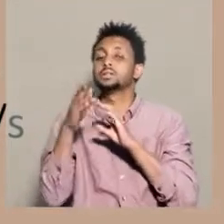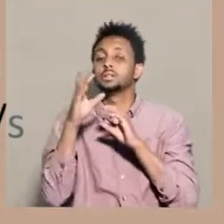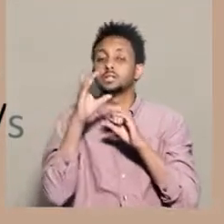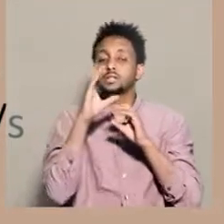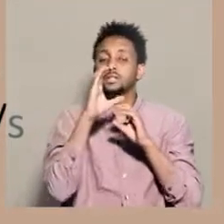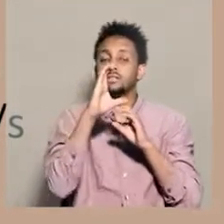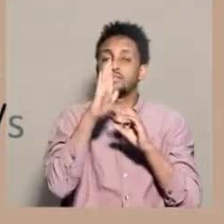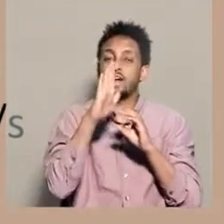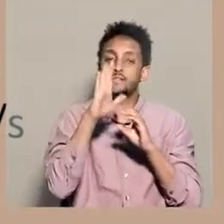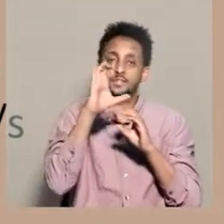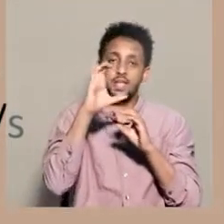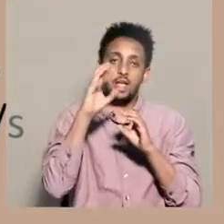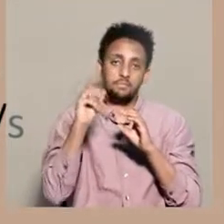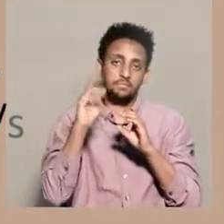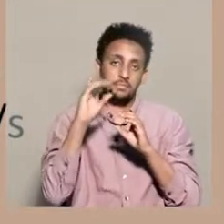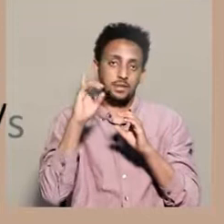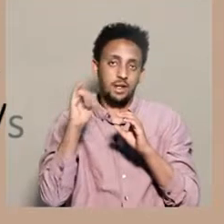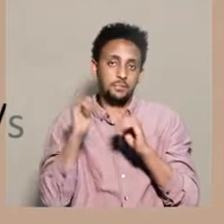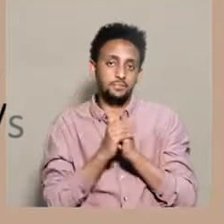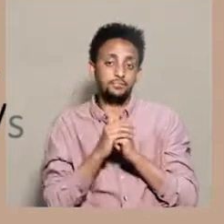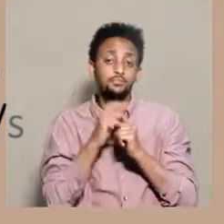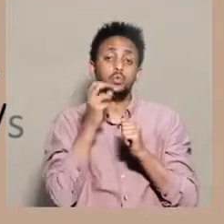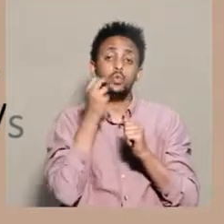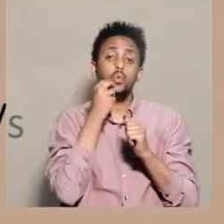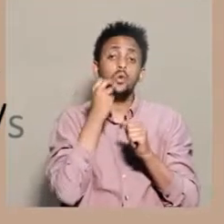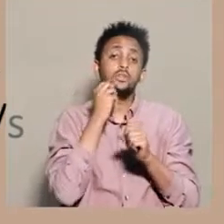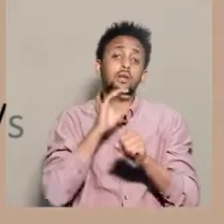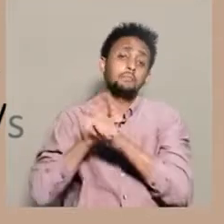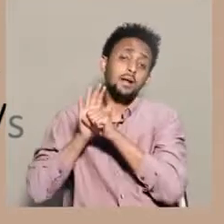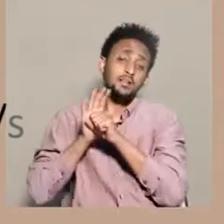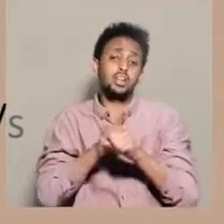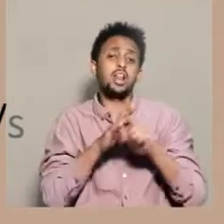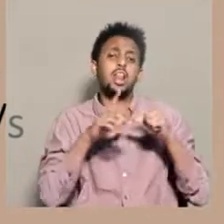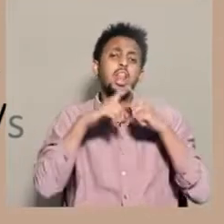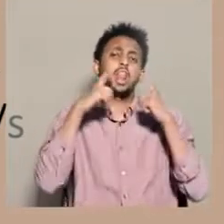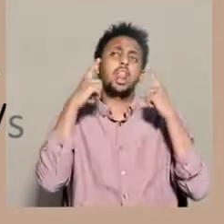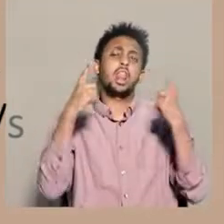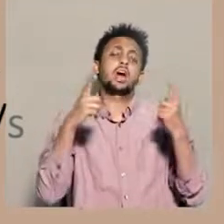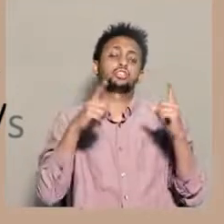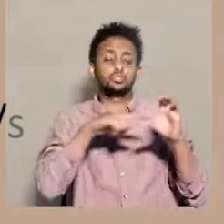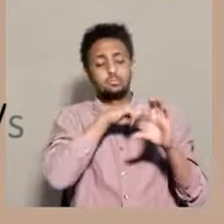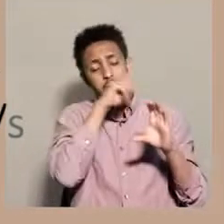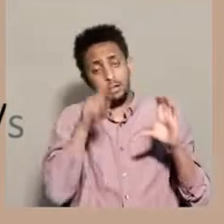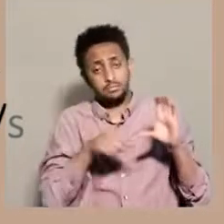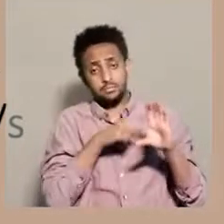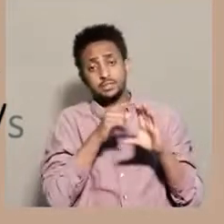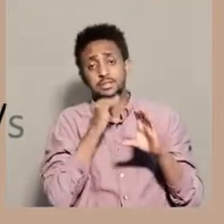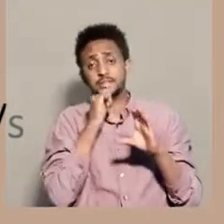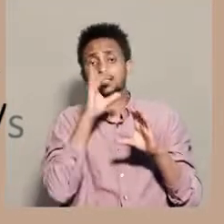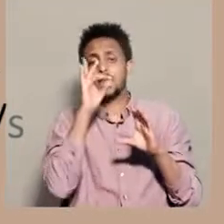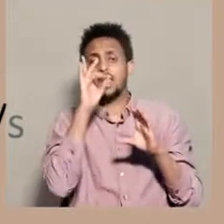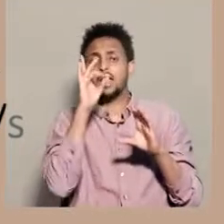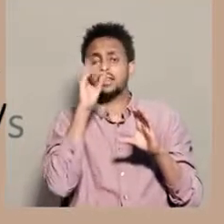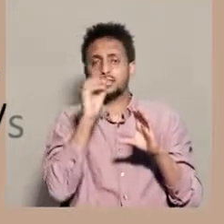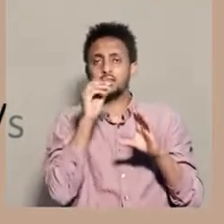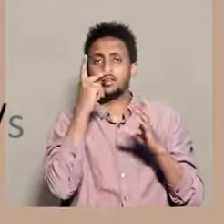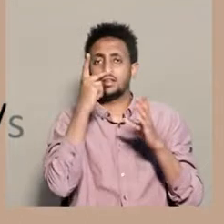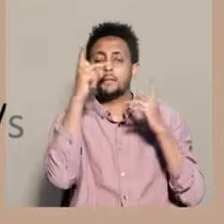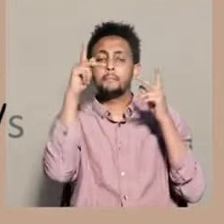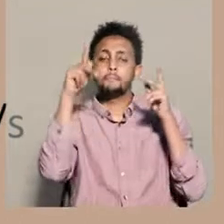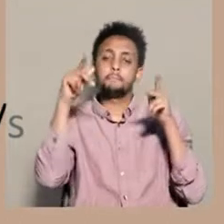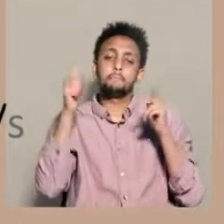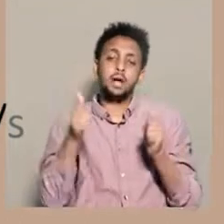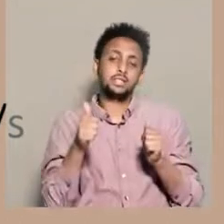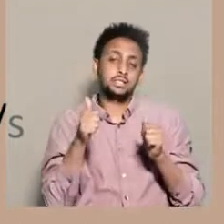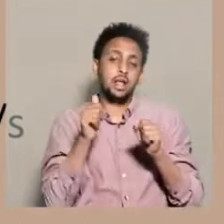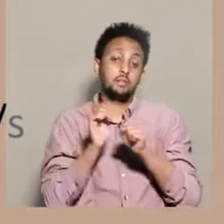diameter. If the pressure of the water in the larger pipe is 80 kilopascal,